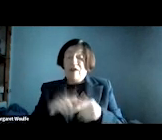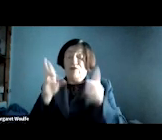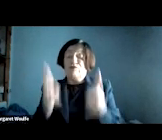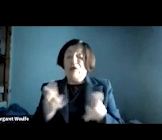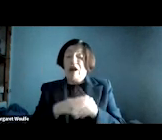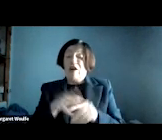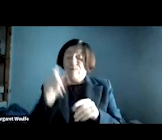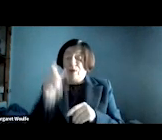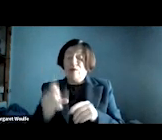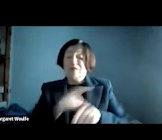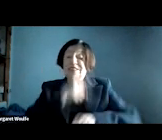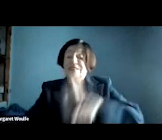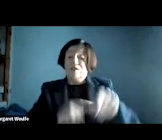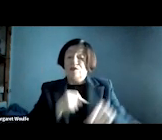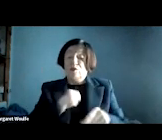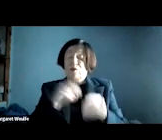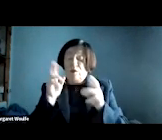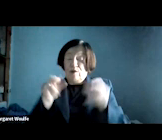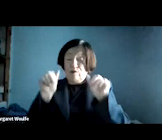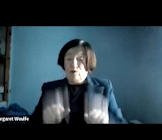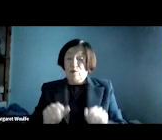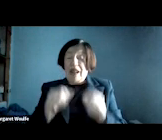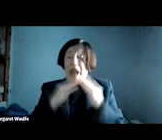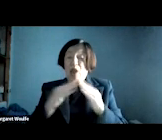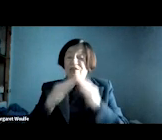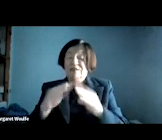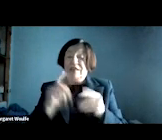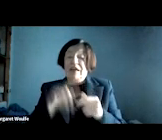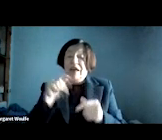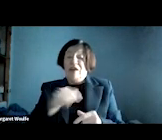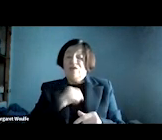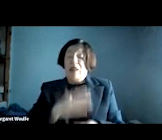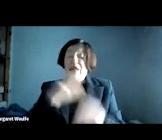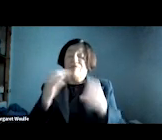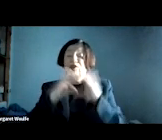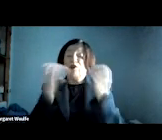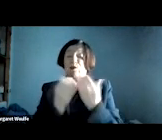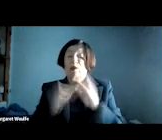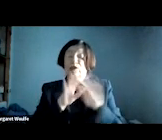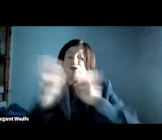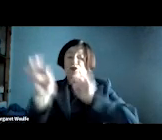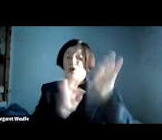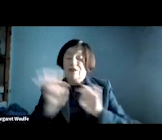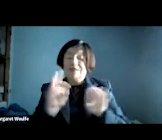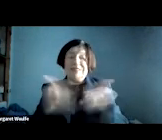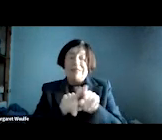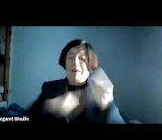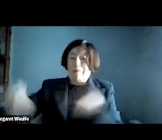of persons with disabilities to adequate housing, and critically to live in the community with choices equal to